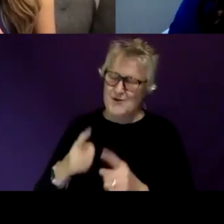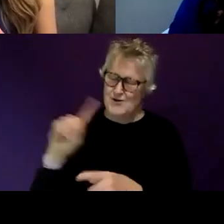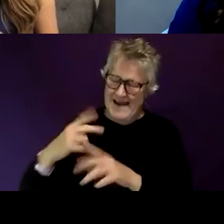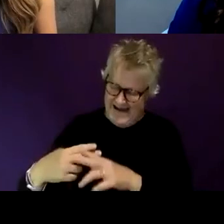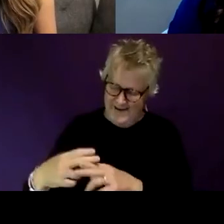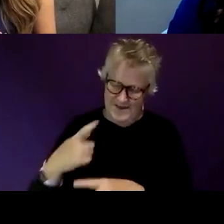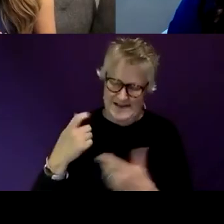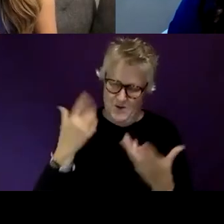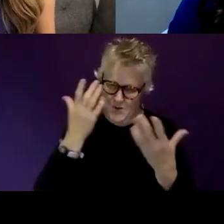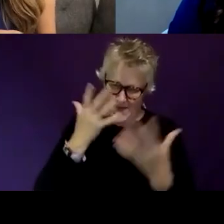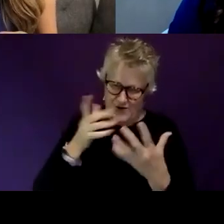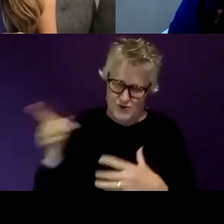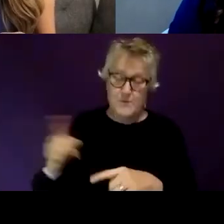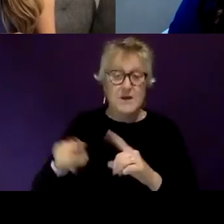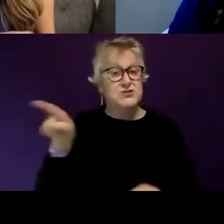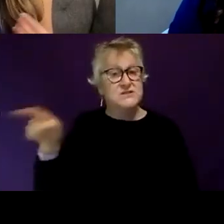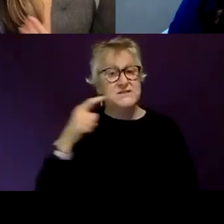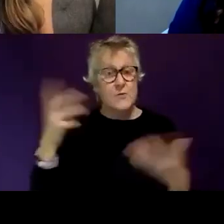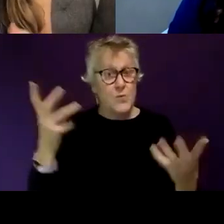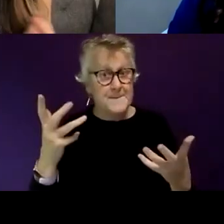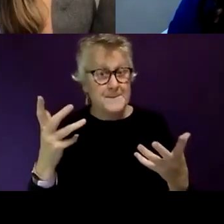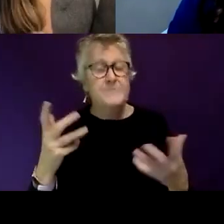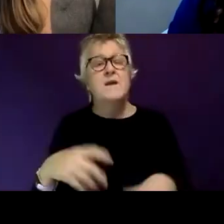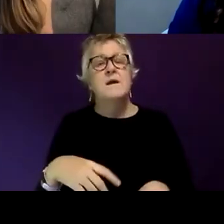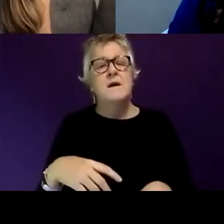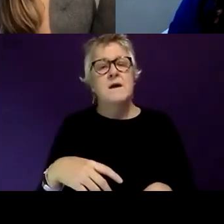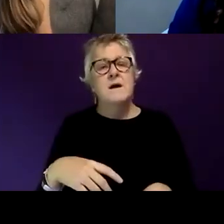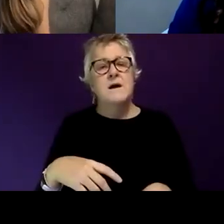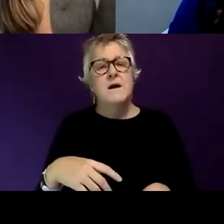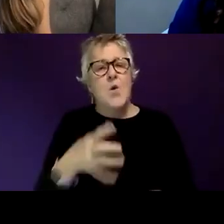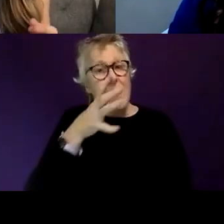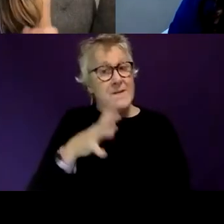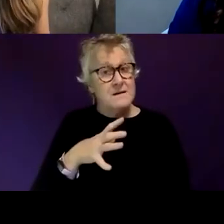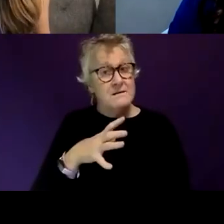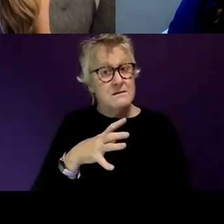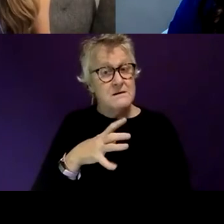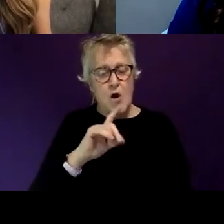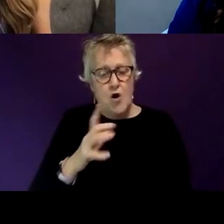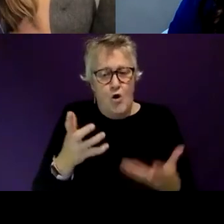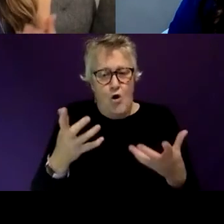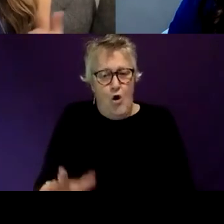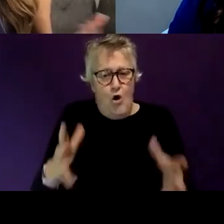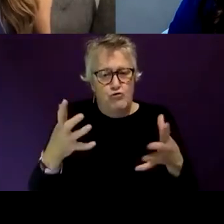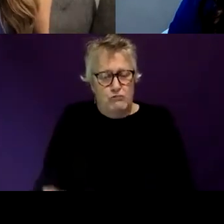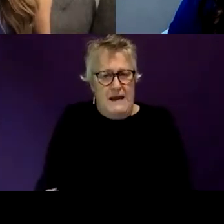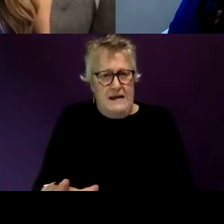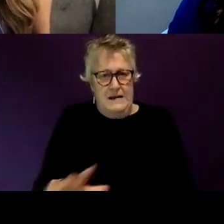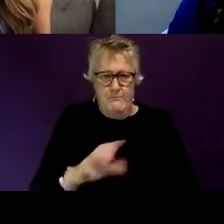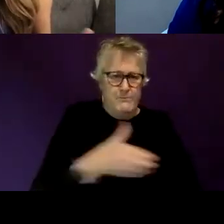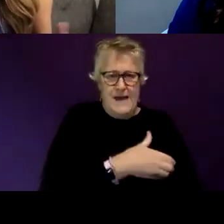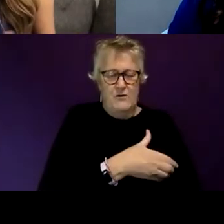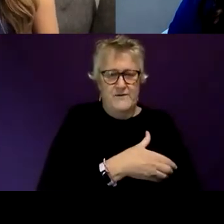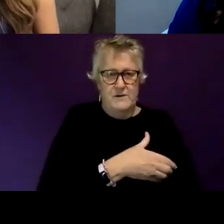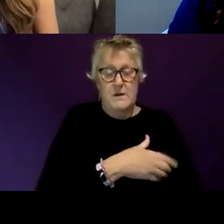but she says that we are already powerful, but together we can be